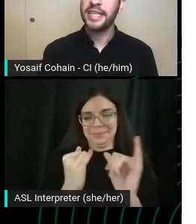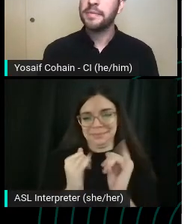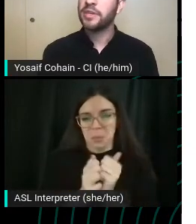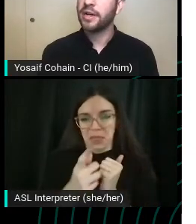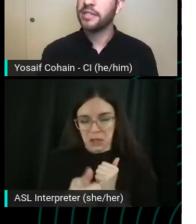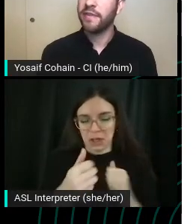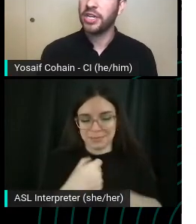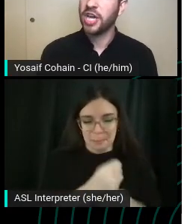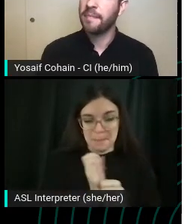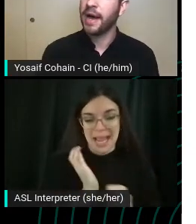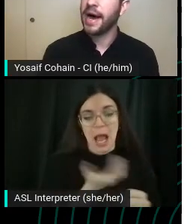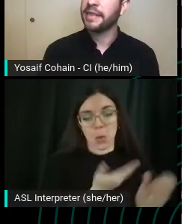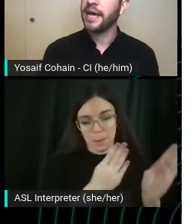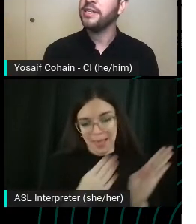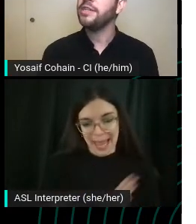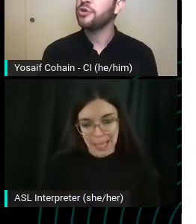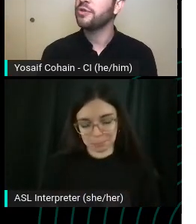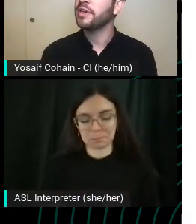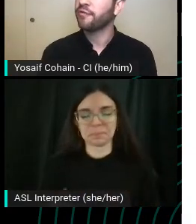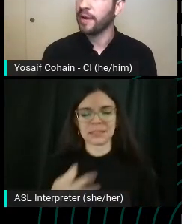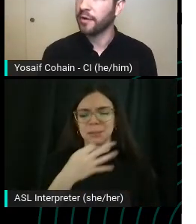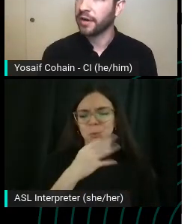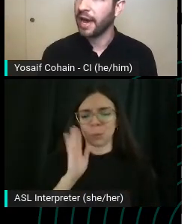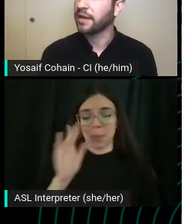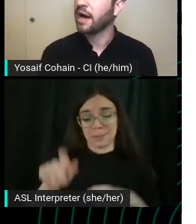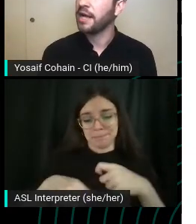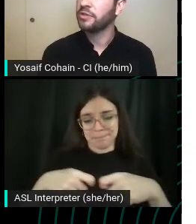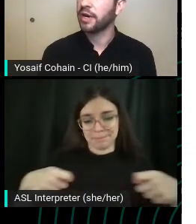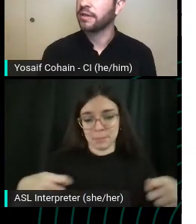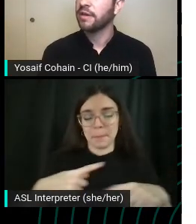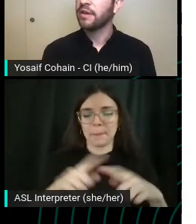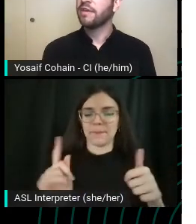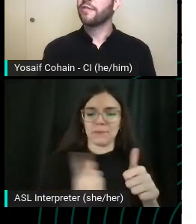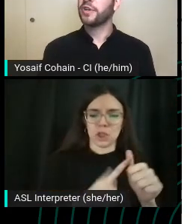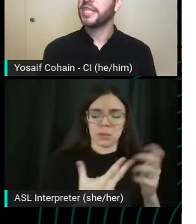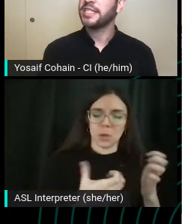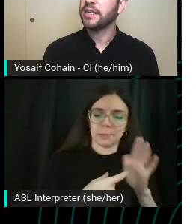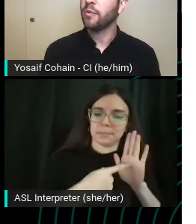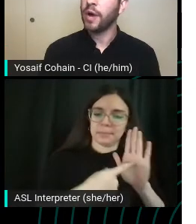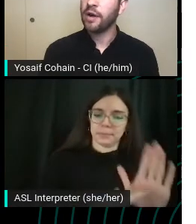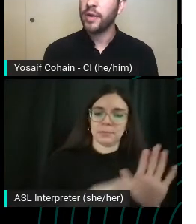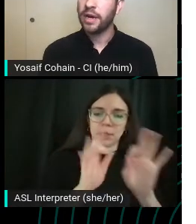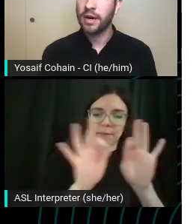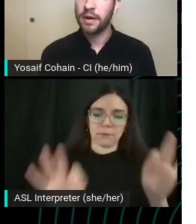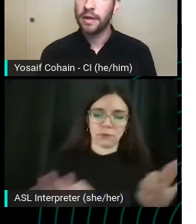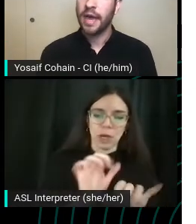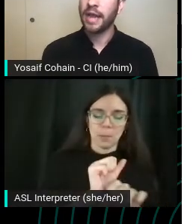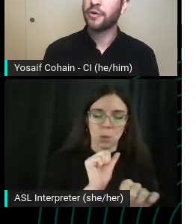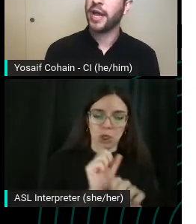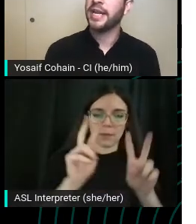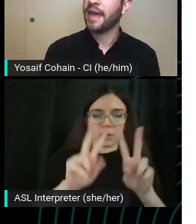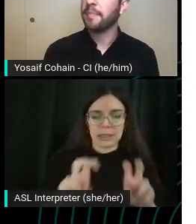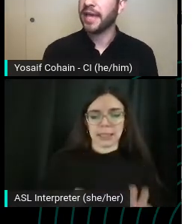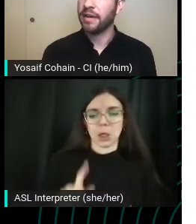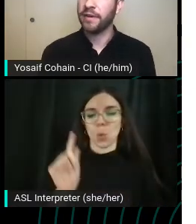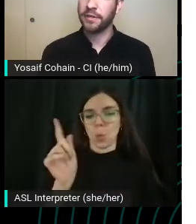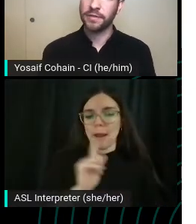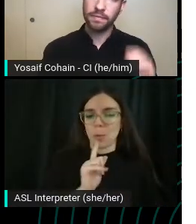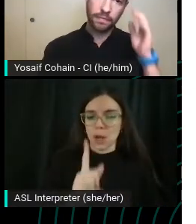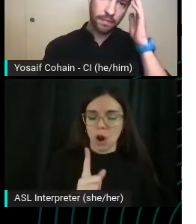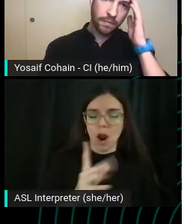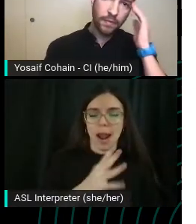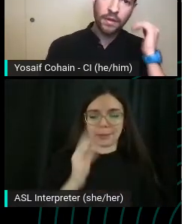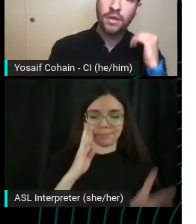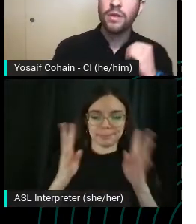Now, as I'm starting to finish up, I'd like to introduce a framework and a construct for assessing where we are and creating that plan of